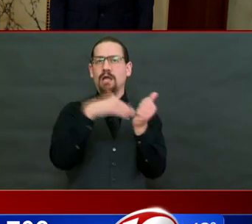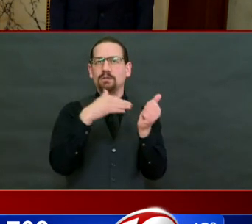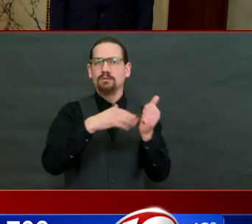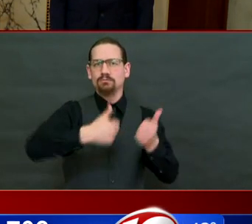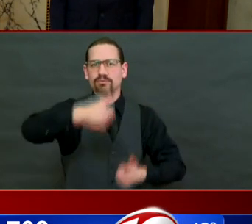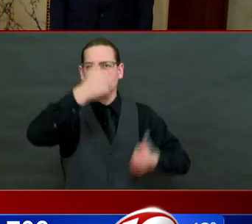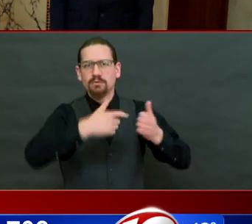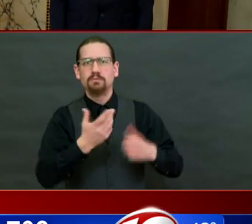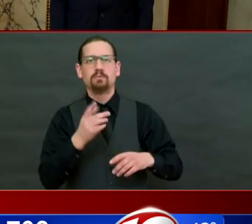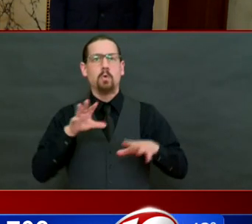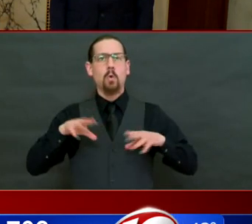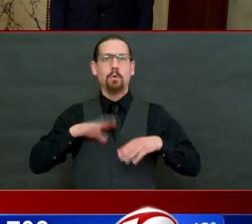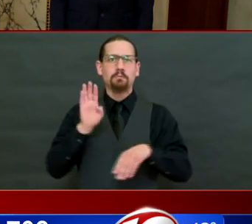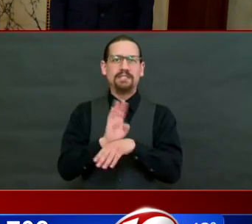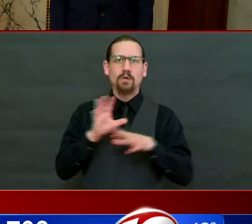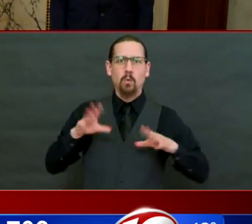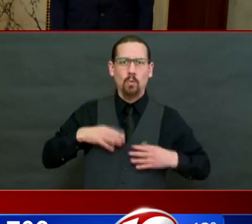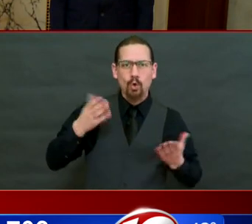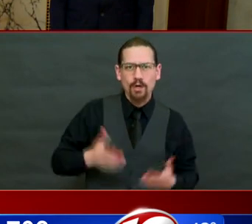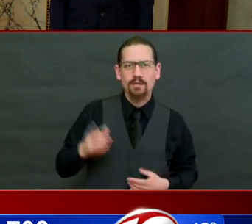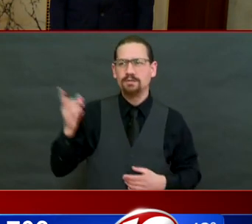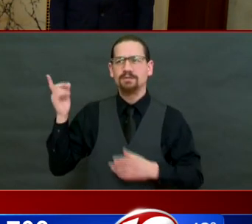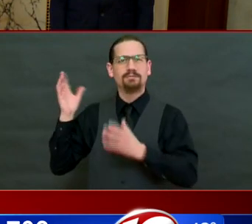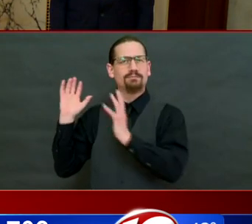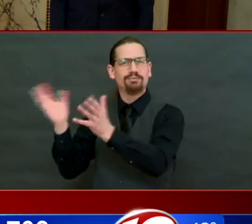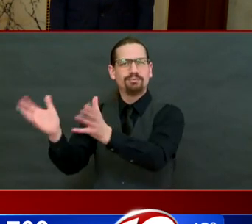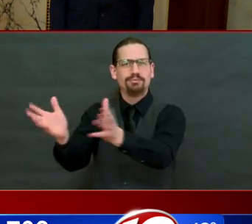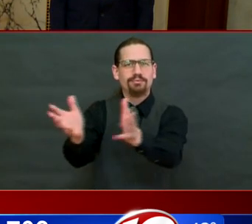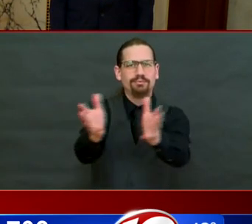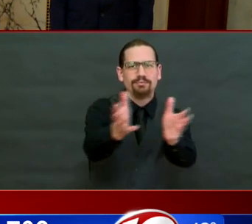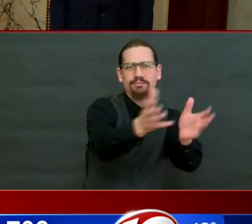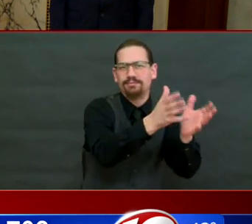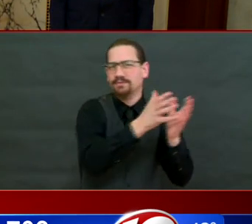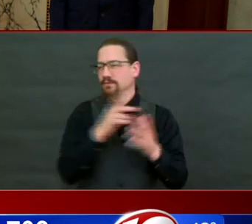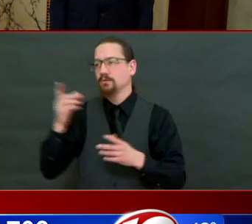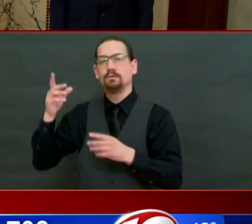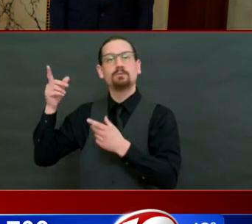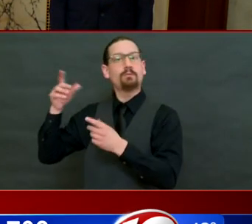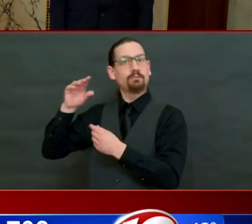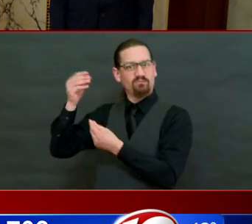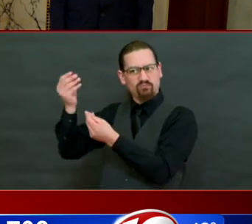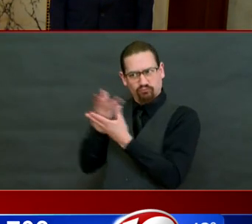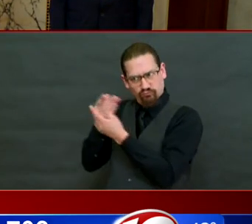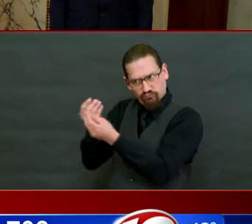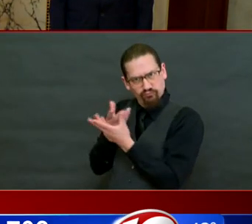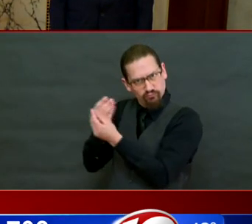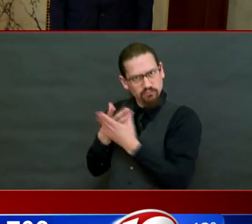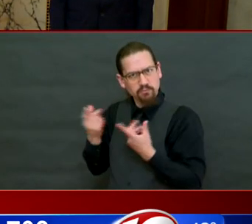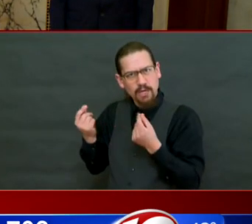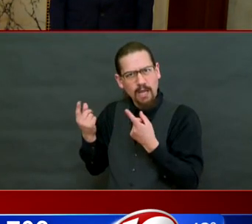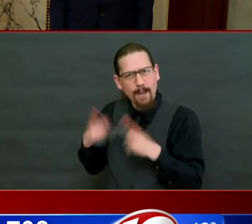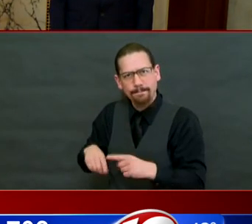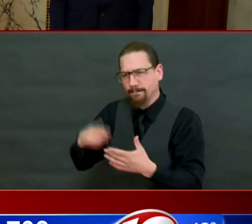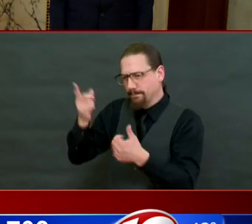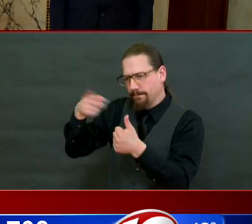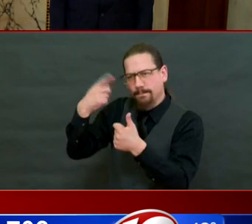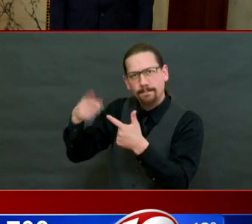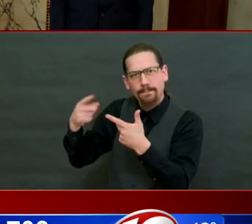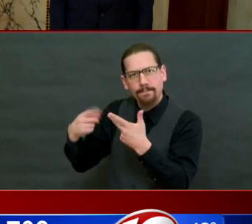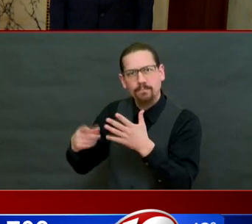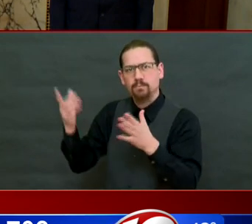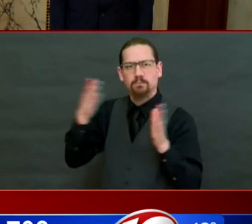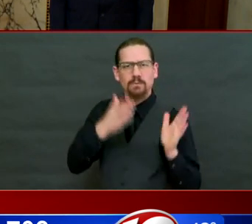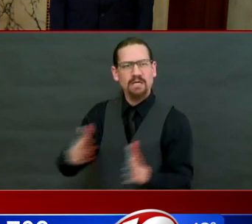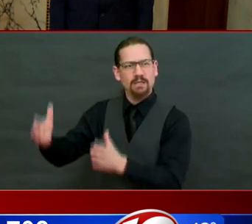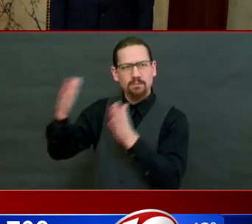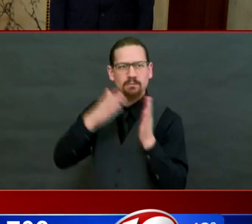and together we feel that we're going to be able to do this, to stage our economy back up to a place where it's